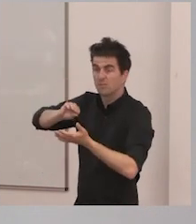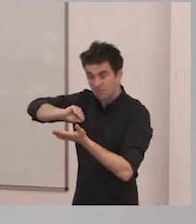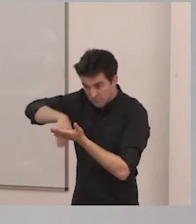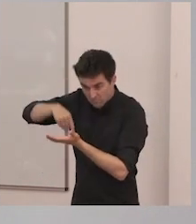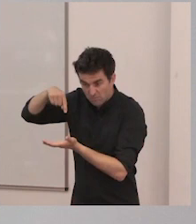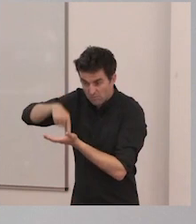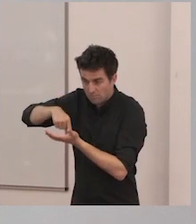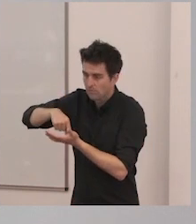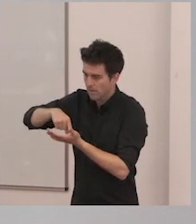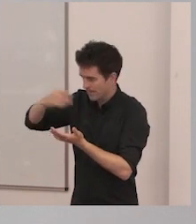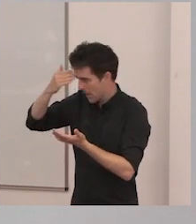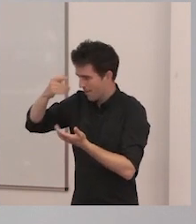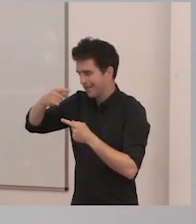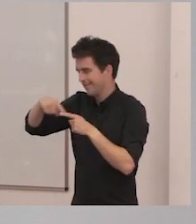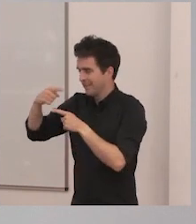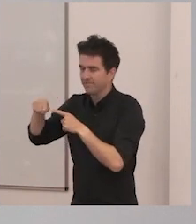inequality.